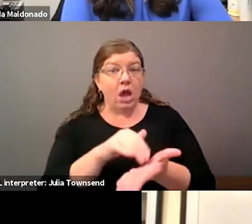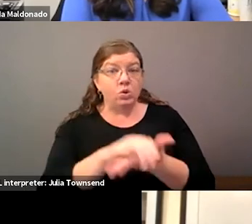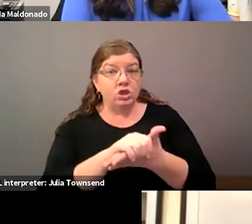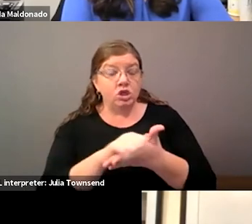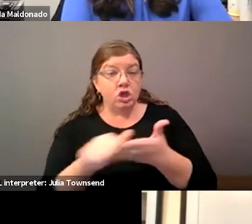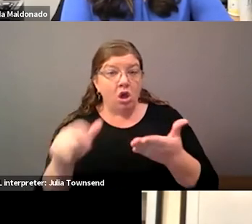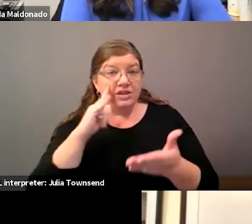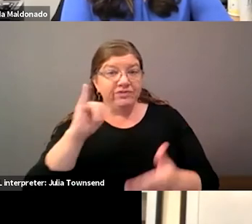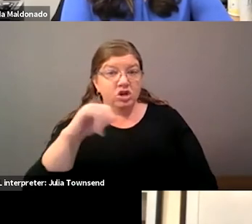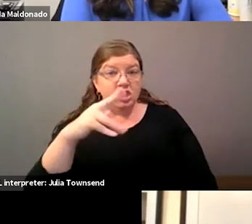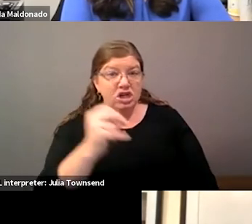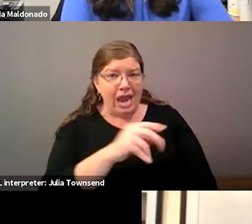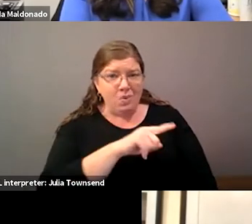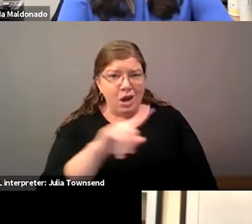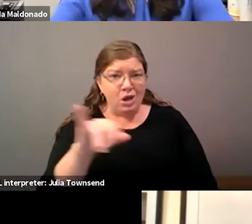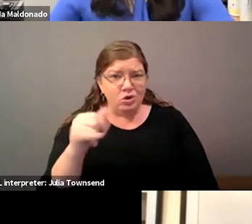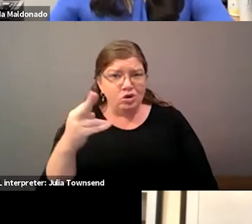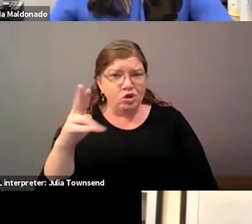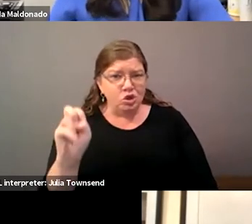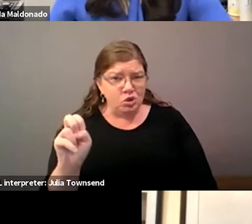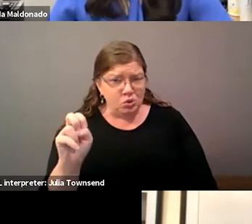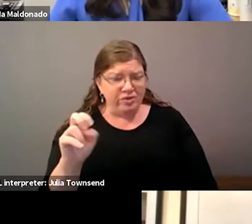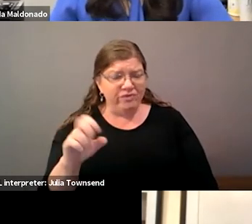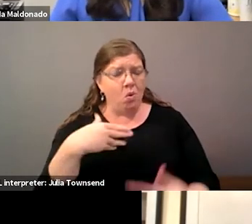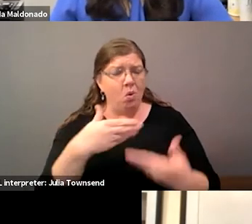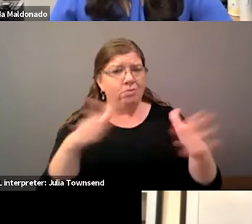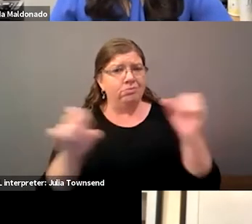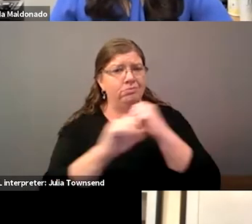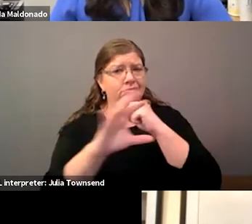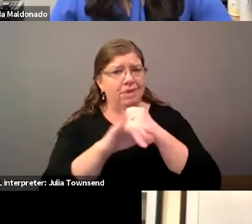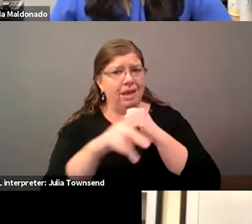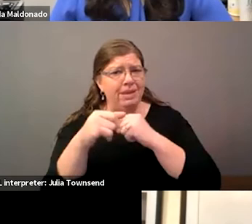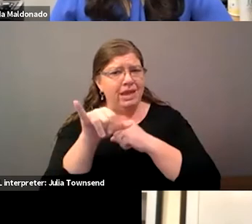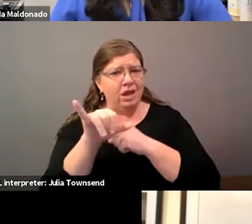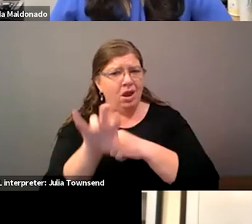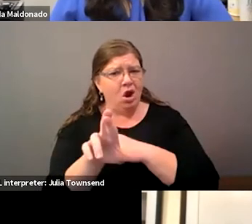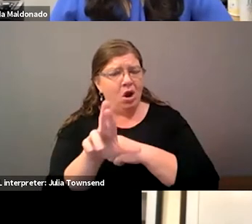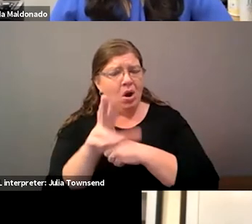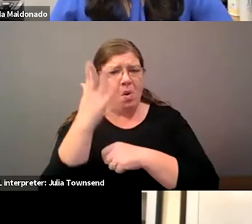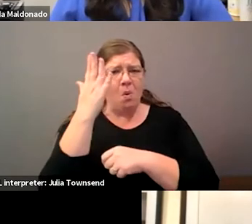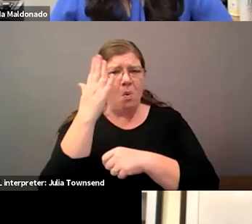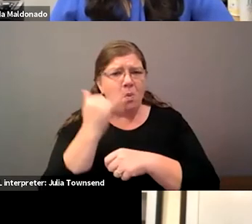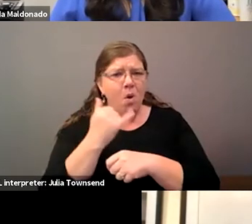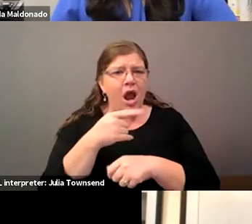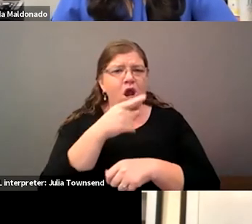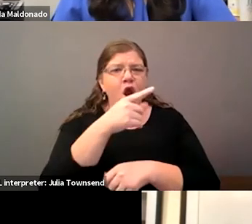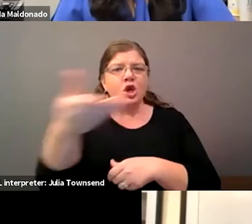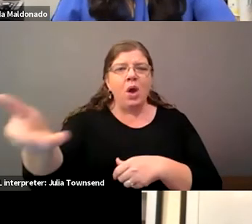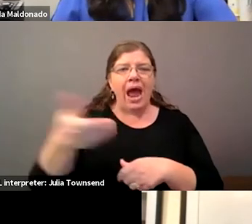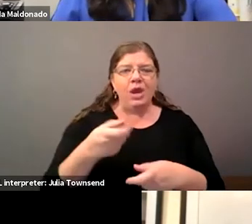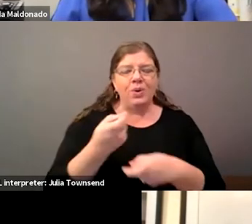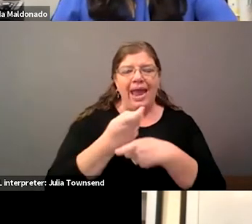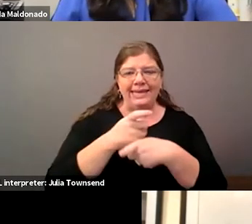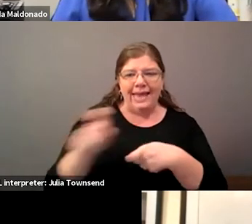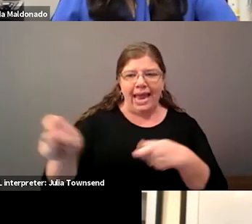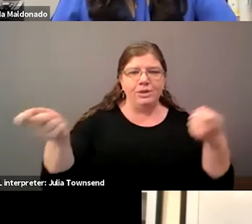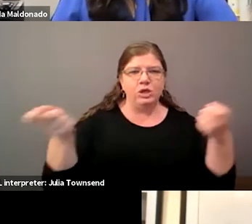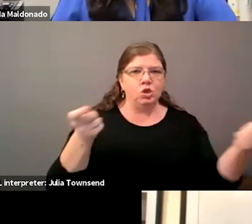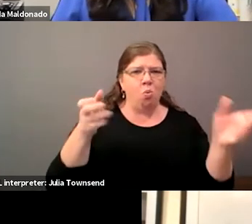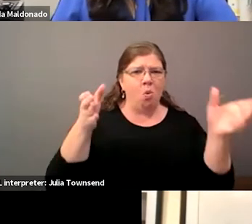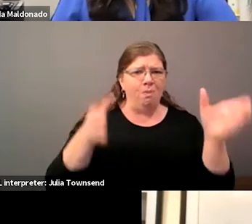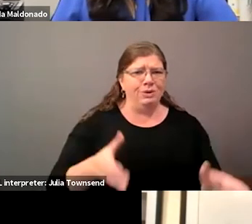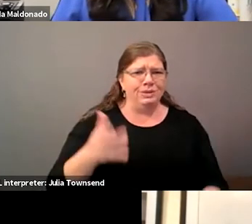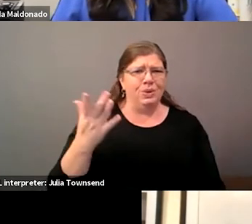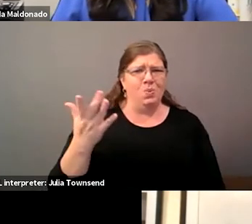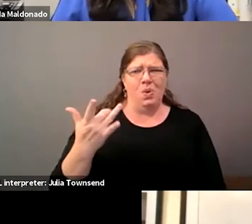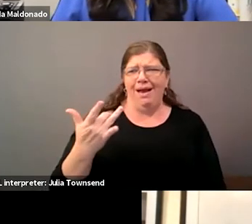january through june why on earth are you hiring a damage control person i mean obviously i